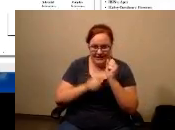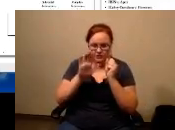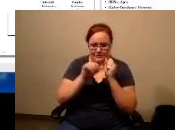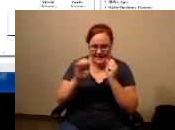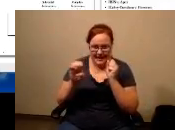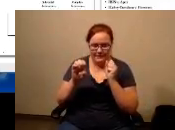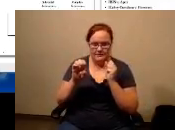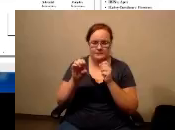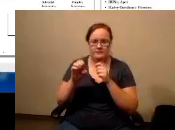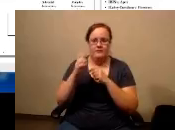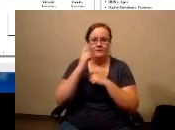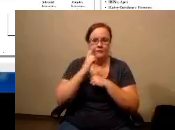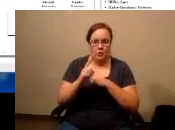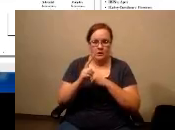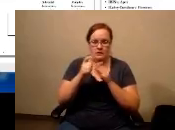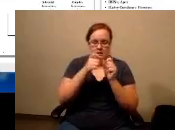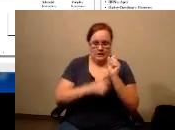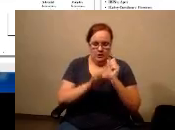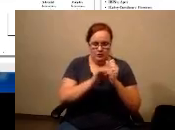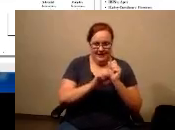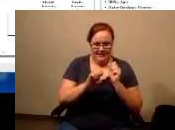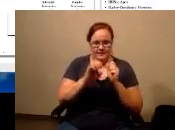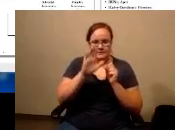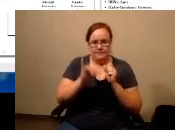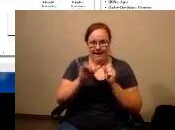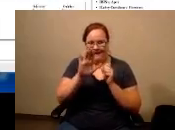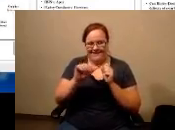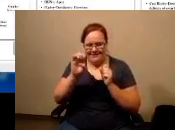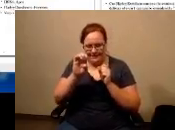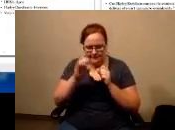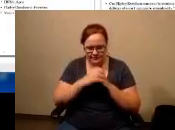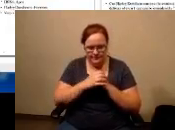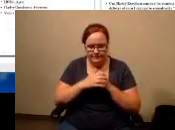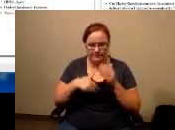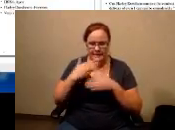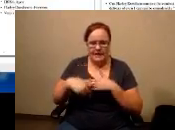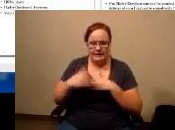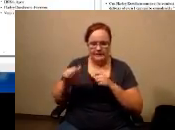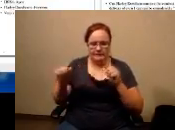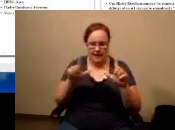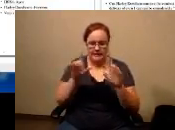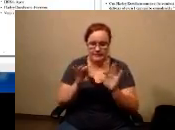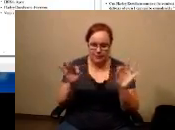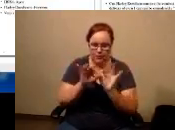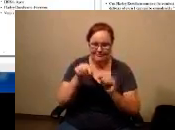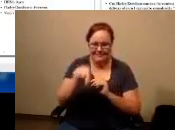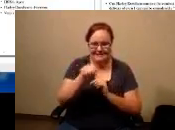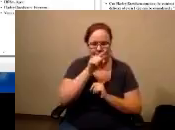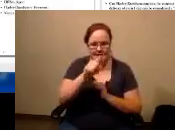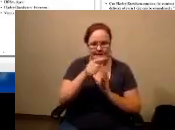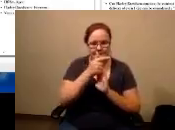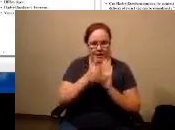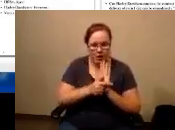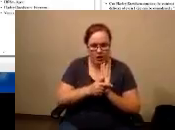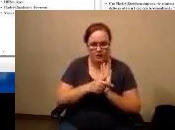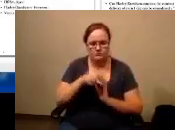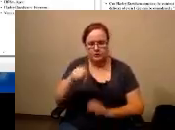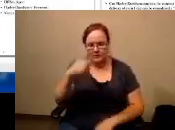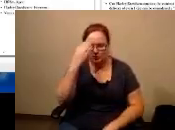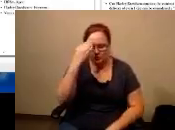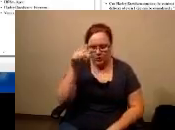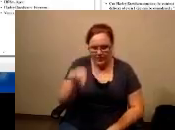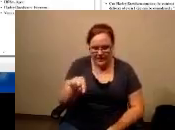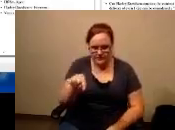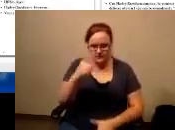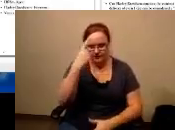on a case-by-case basis. Now, this next slide is very important. This is the law. This is the part you need to know for quiz and